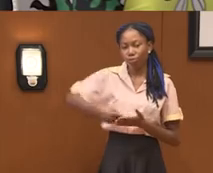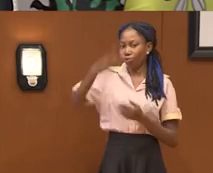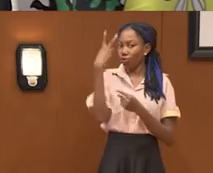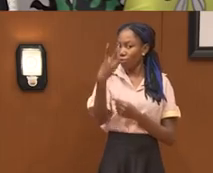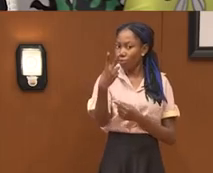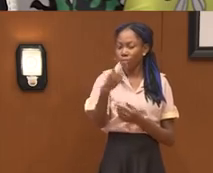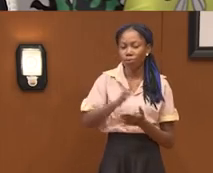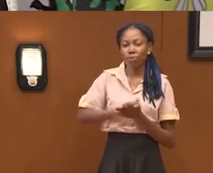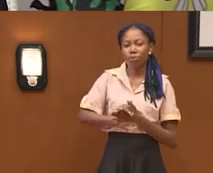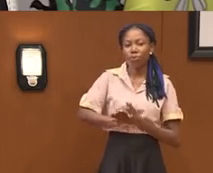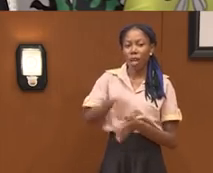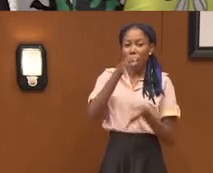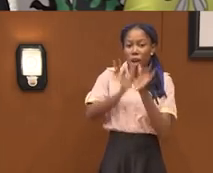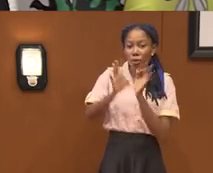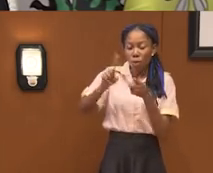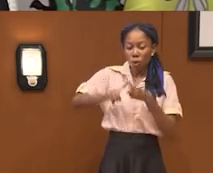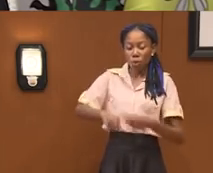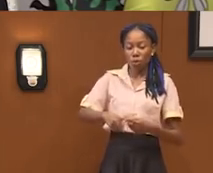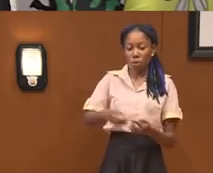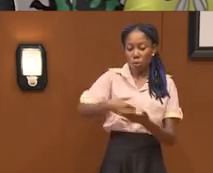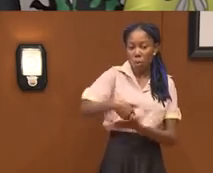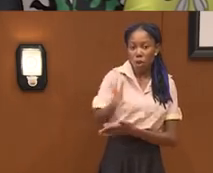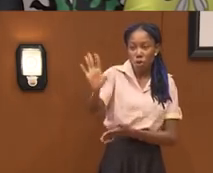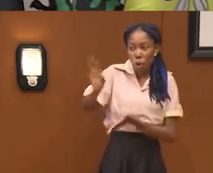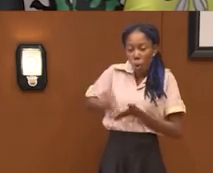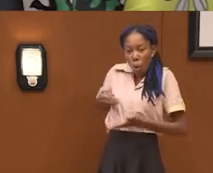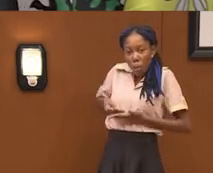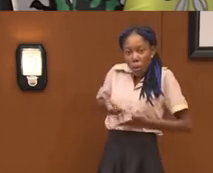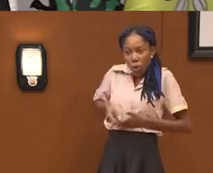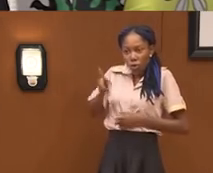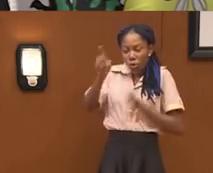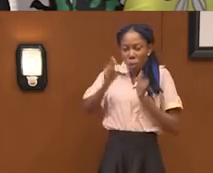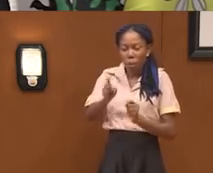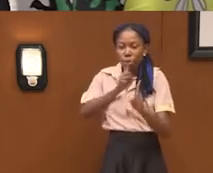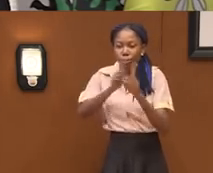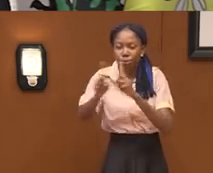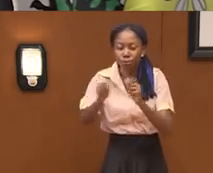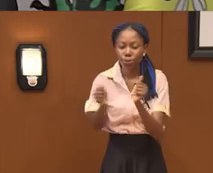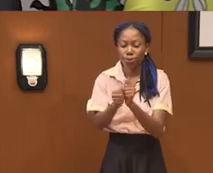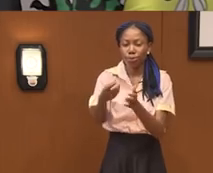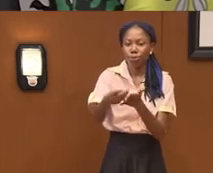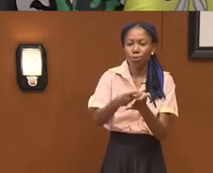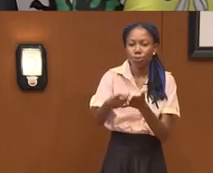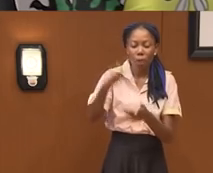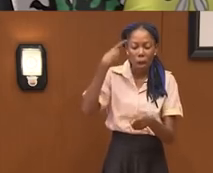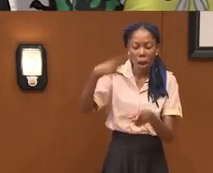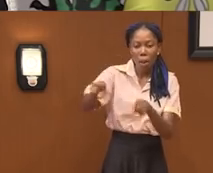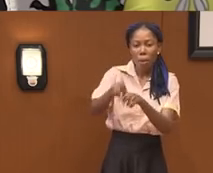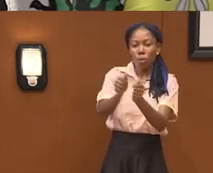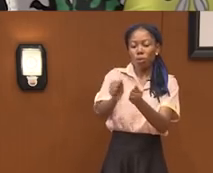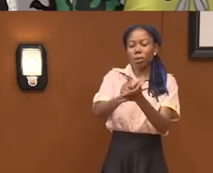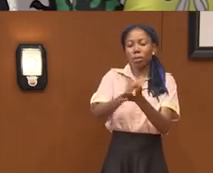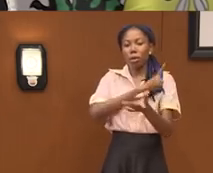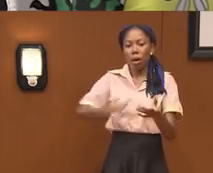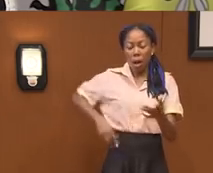Two, if you want to spend your money in the premises, sit down and have an agreement with them. And you put it in writing, both